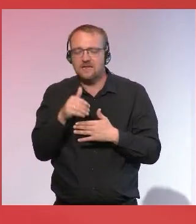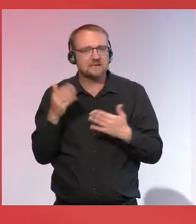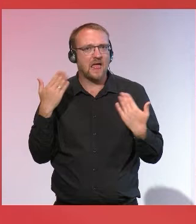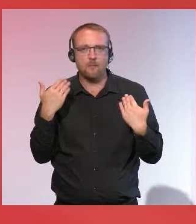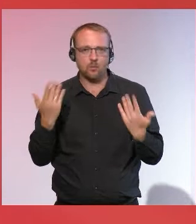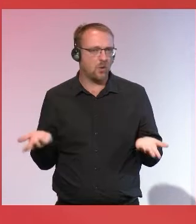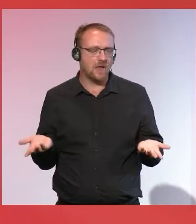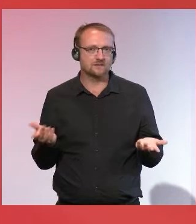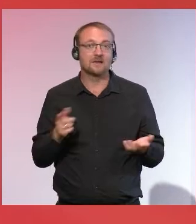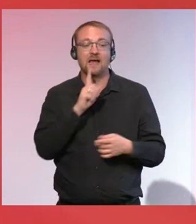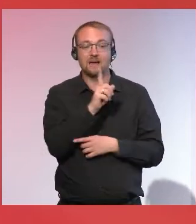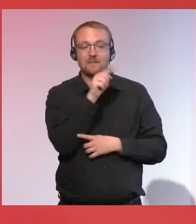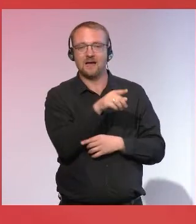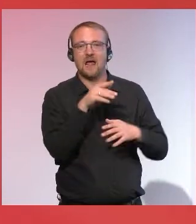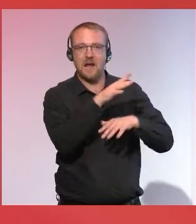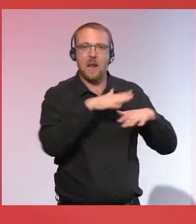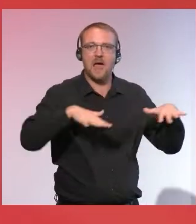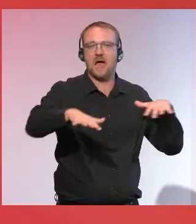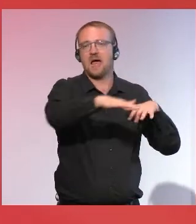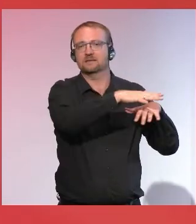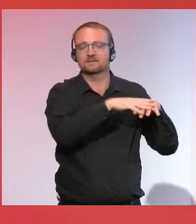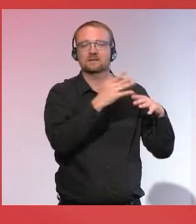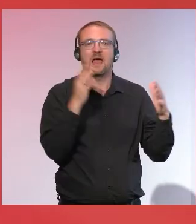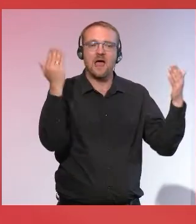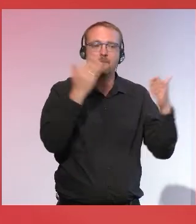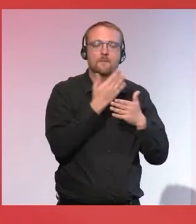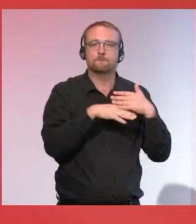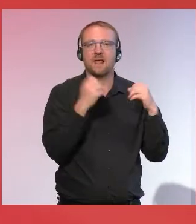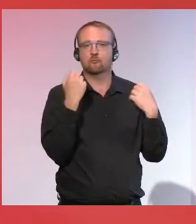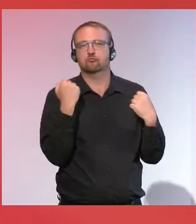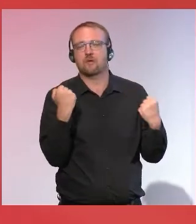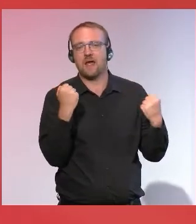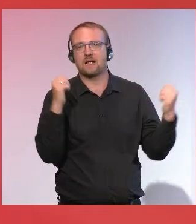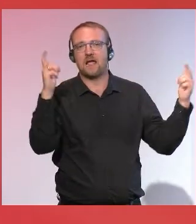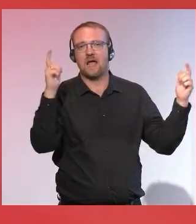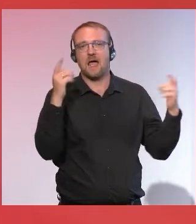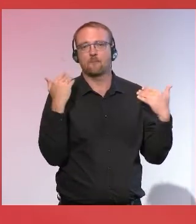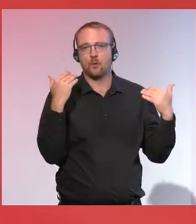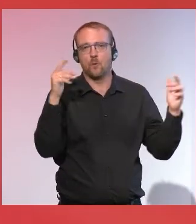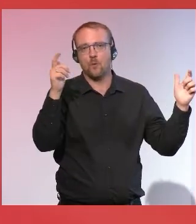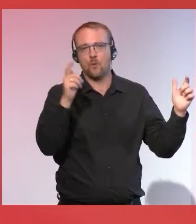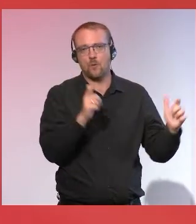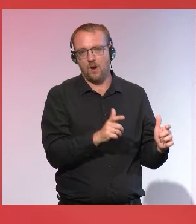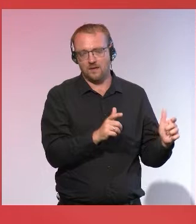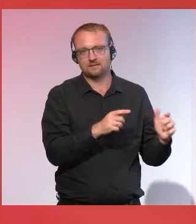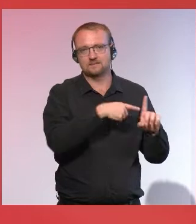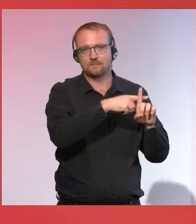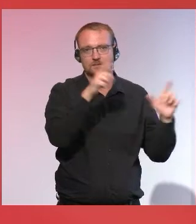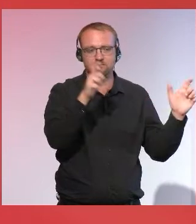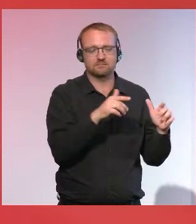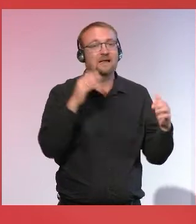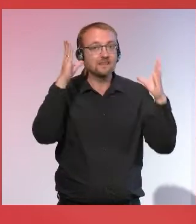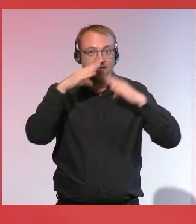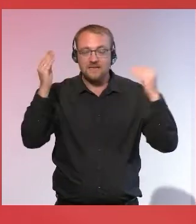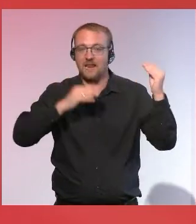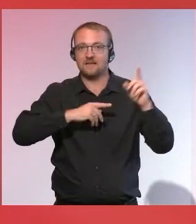down much more. And in the Netherlands, we found that upwards of 7 degrees difference between the urban and the rural environment on a